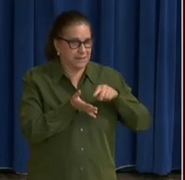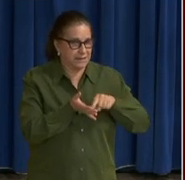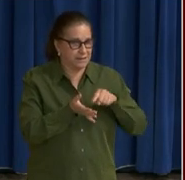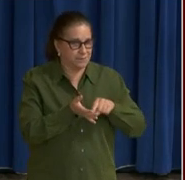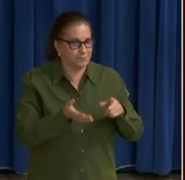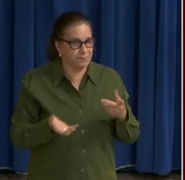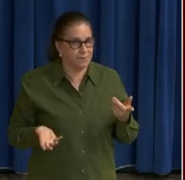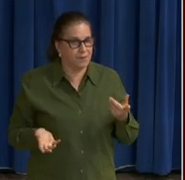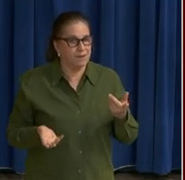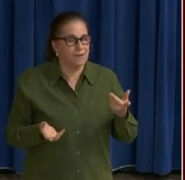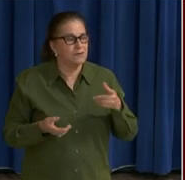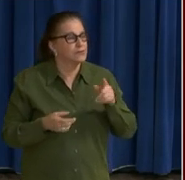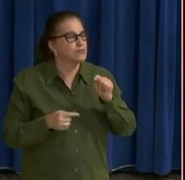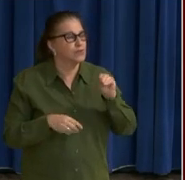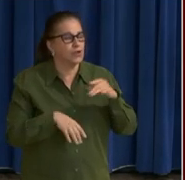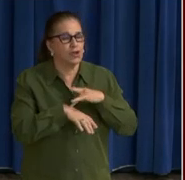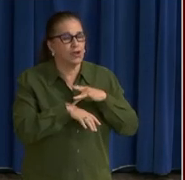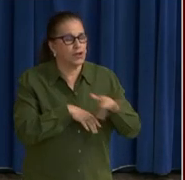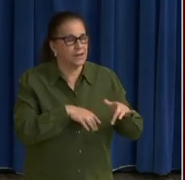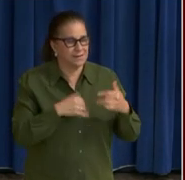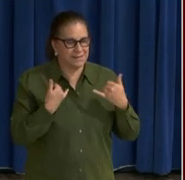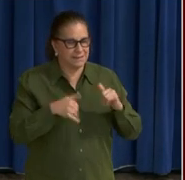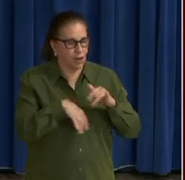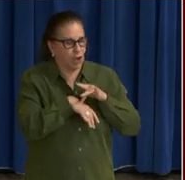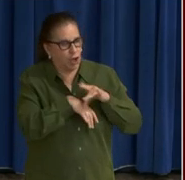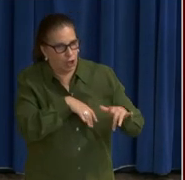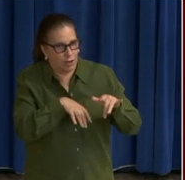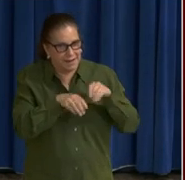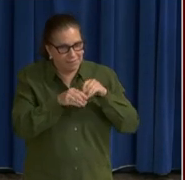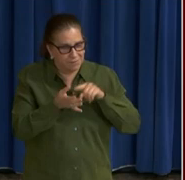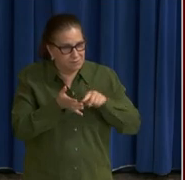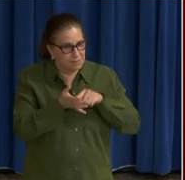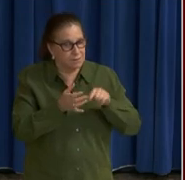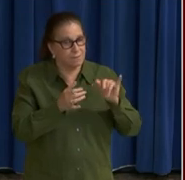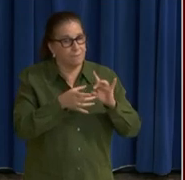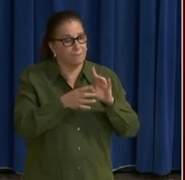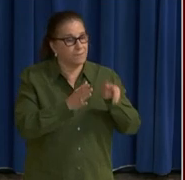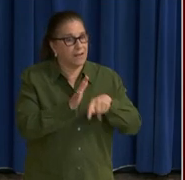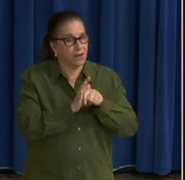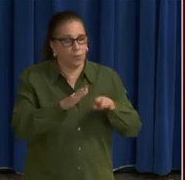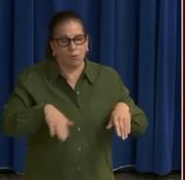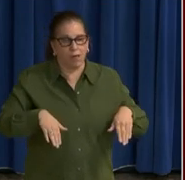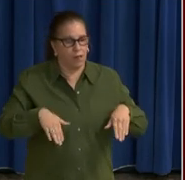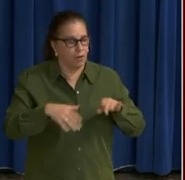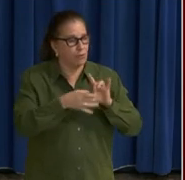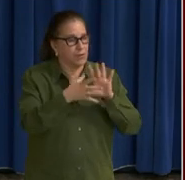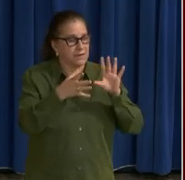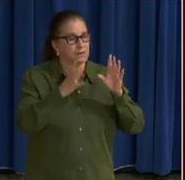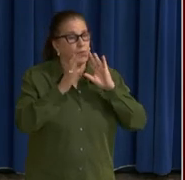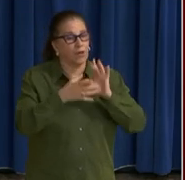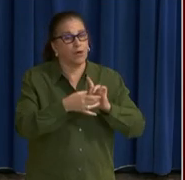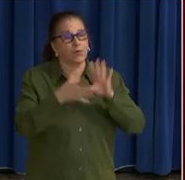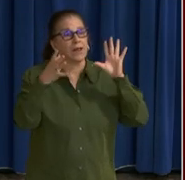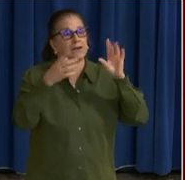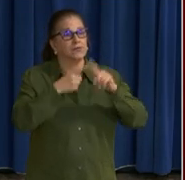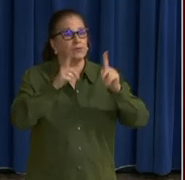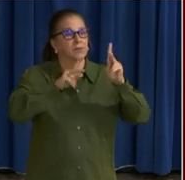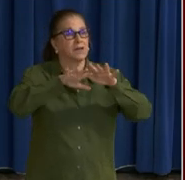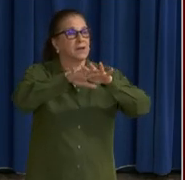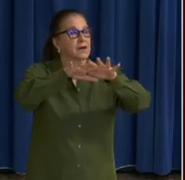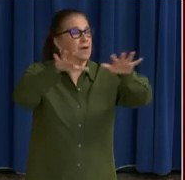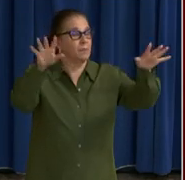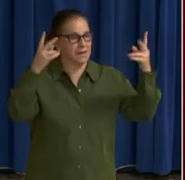we are putting the video out to be transparent. There's been a call to get the video out, and it's actually